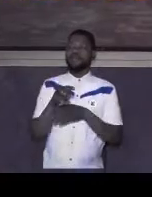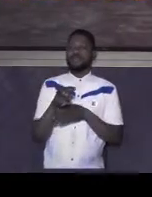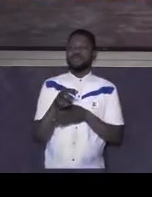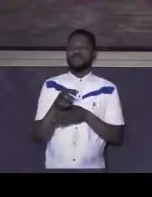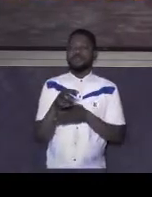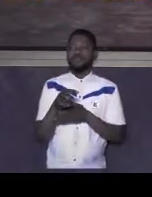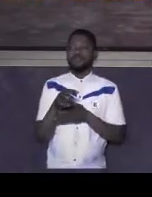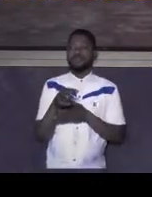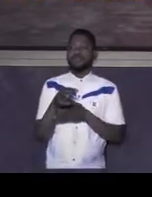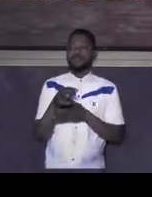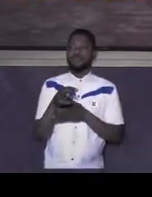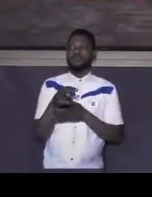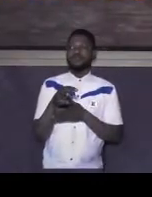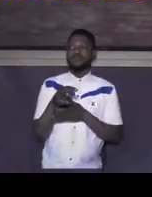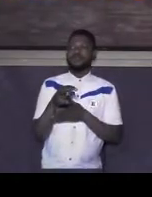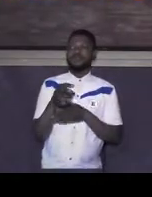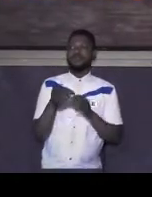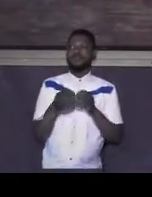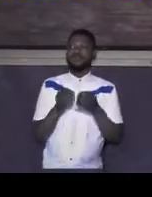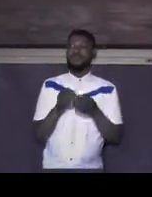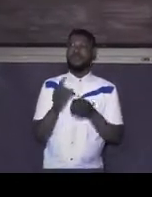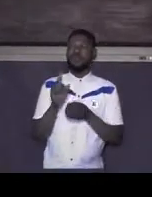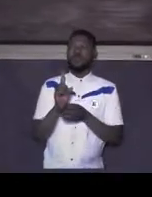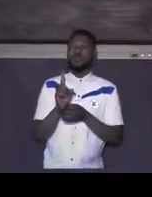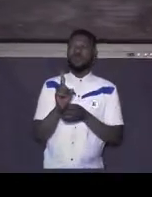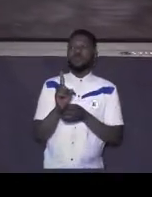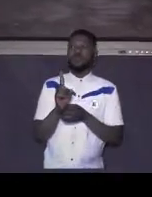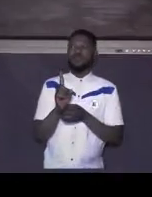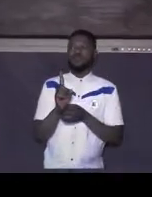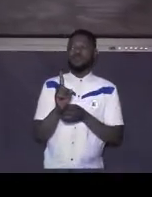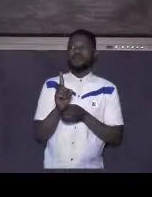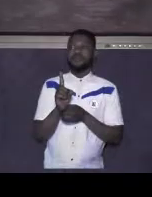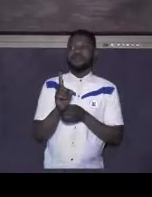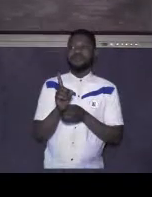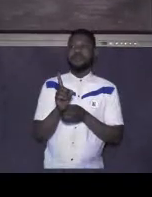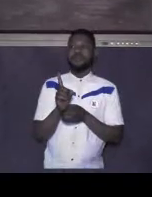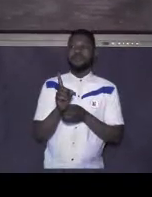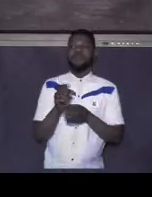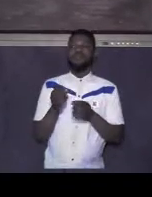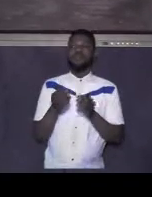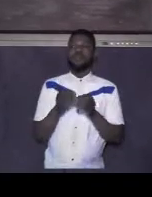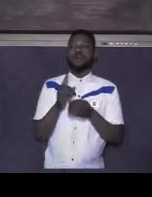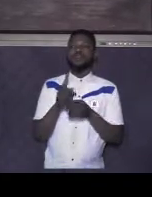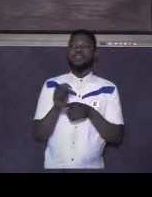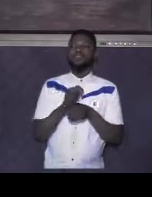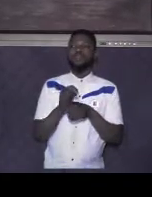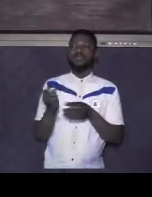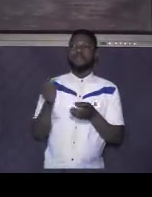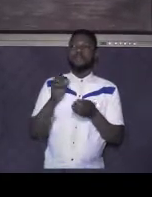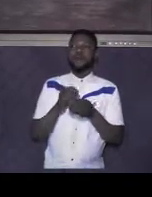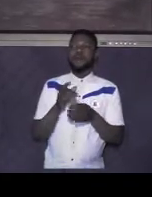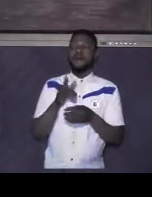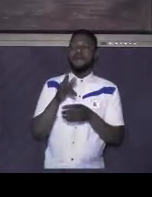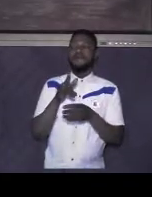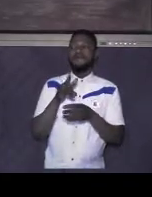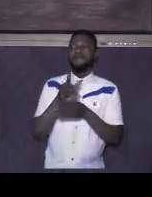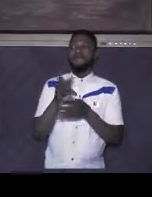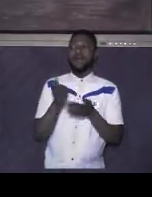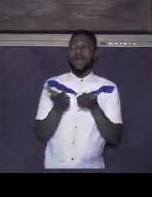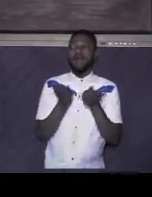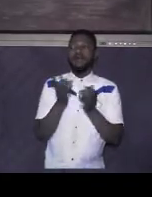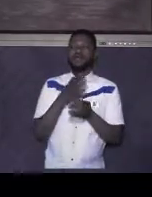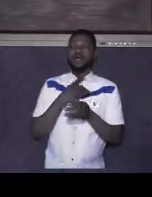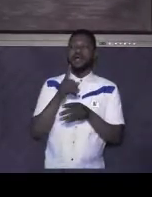to problems of air transportation. One, looking at the solutions, number one, training